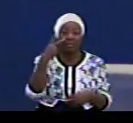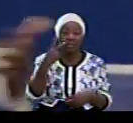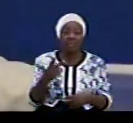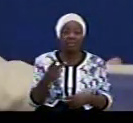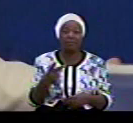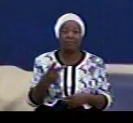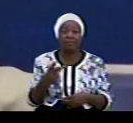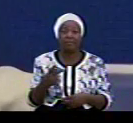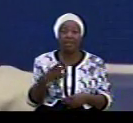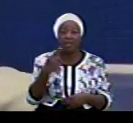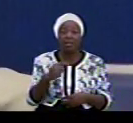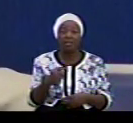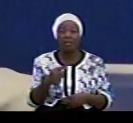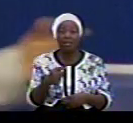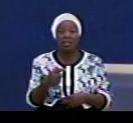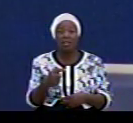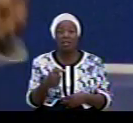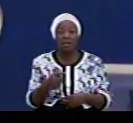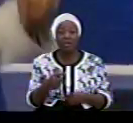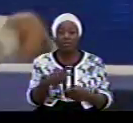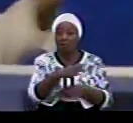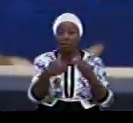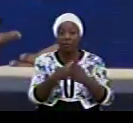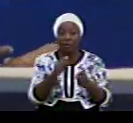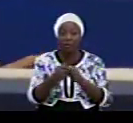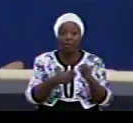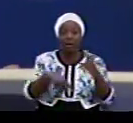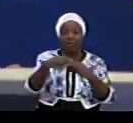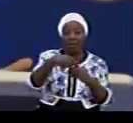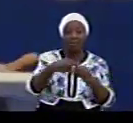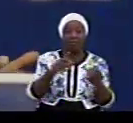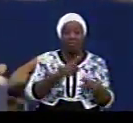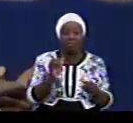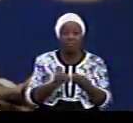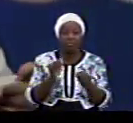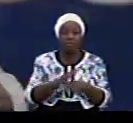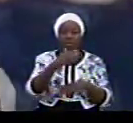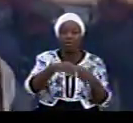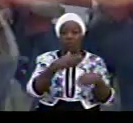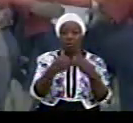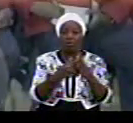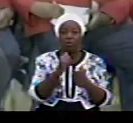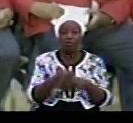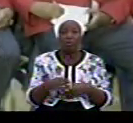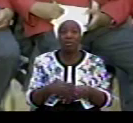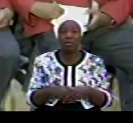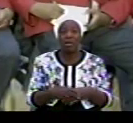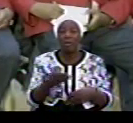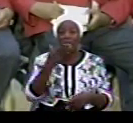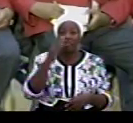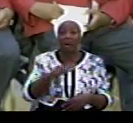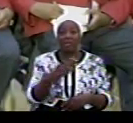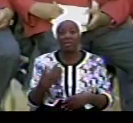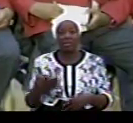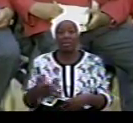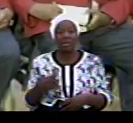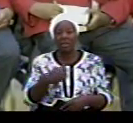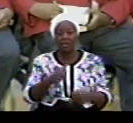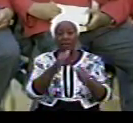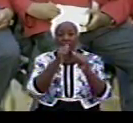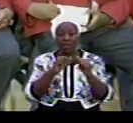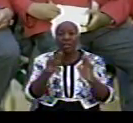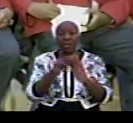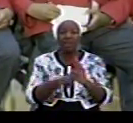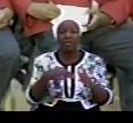the terrible things all around. Beyond those terrible things, the blessedness of